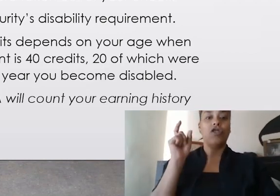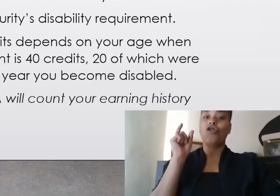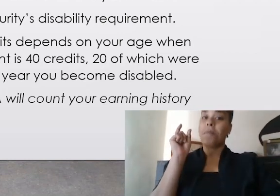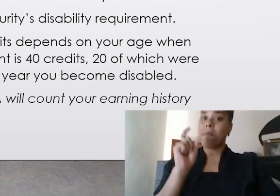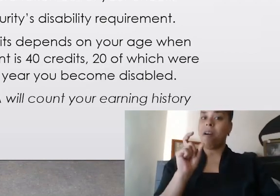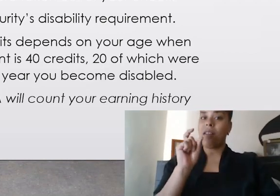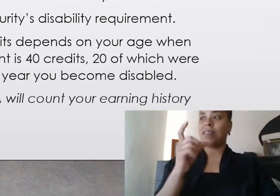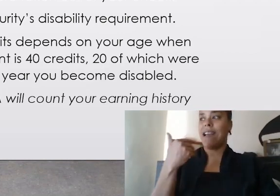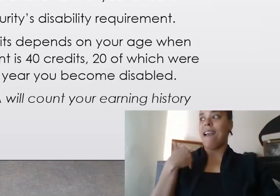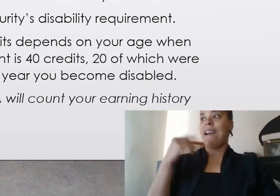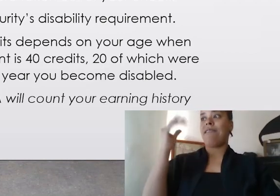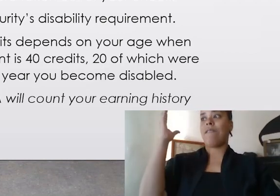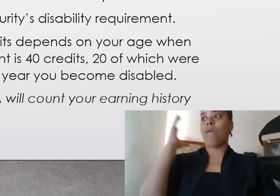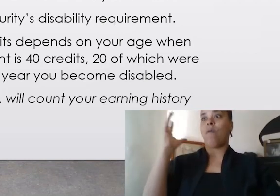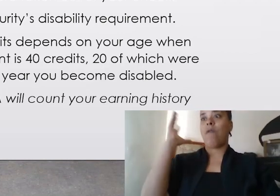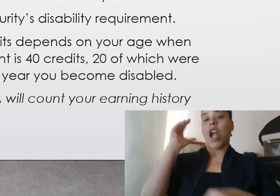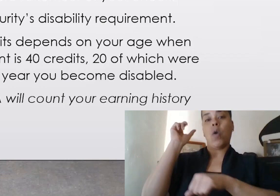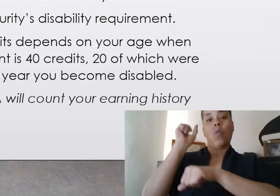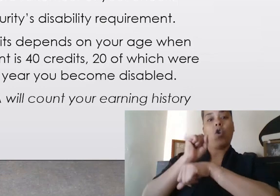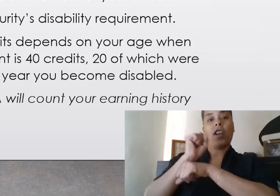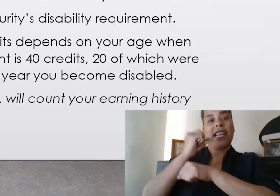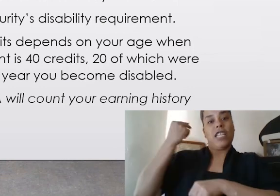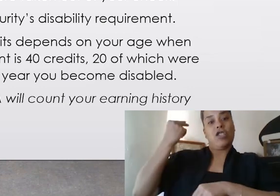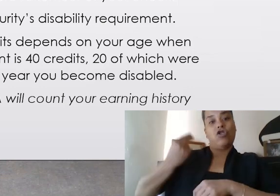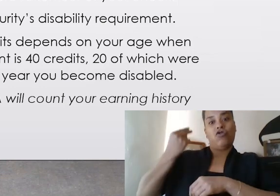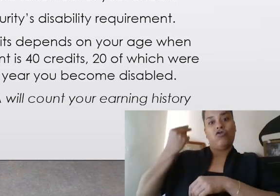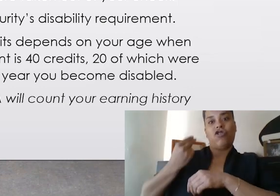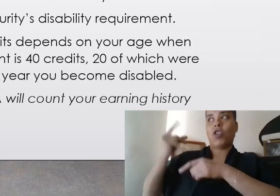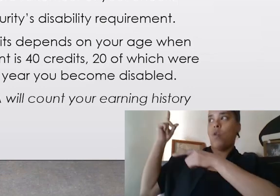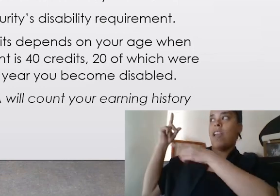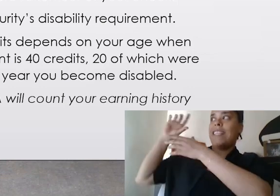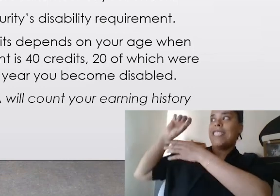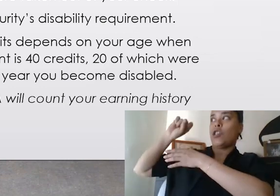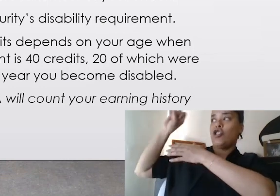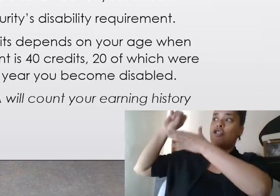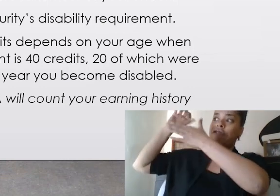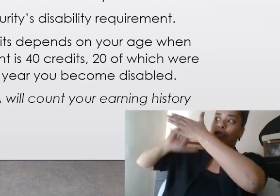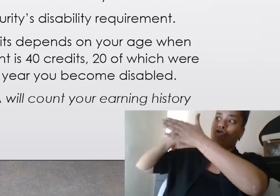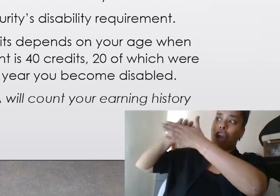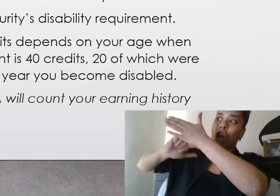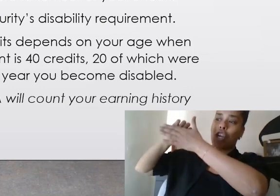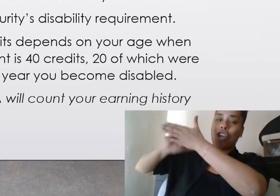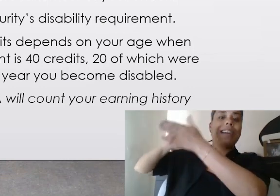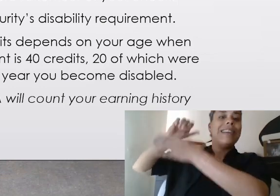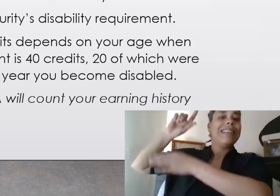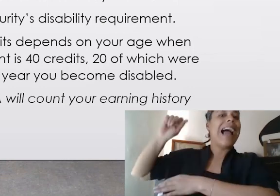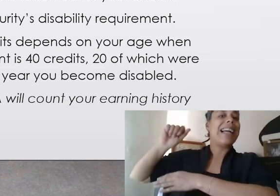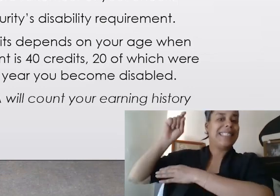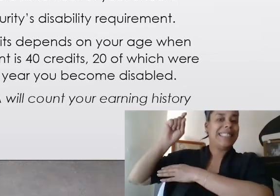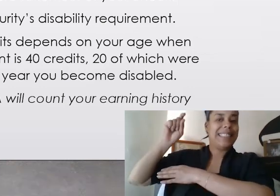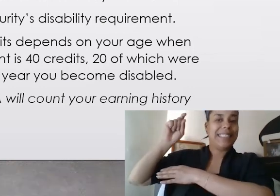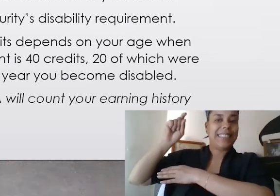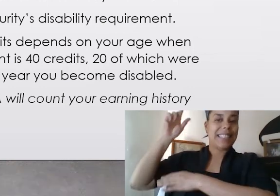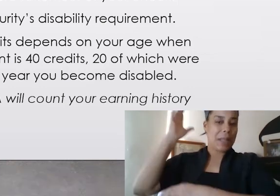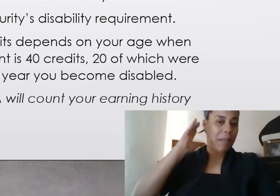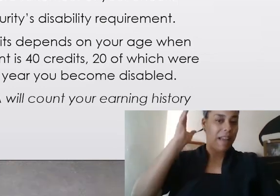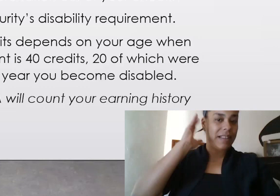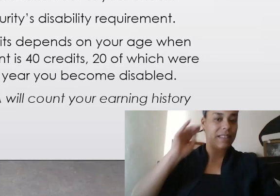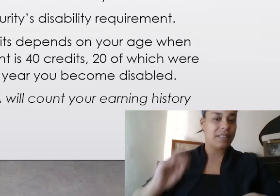check. So Social Security disability insurance is an